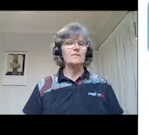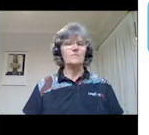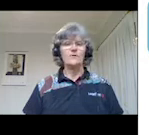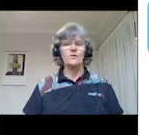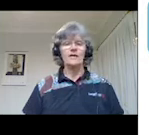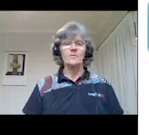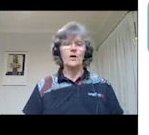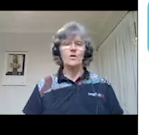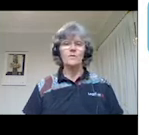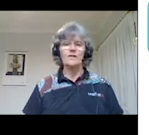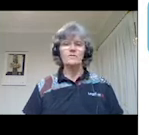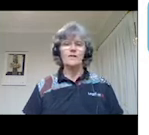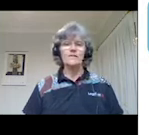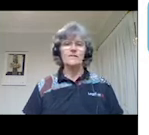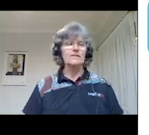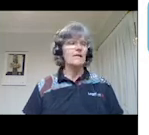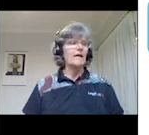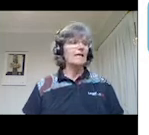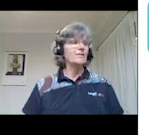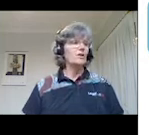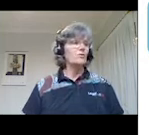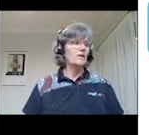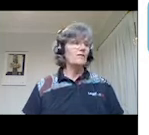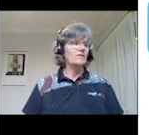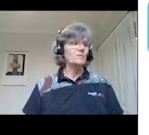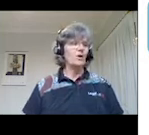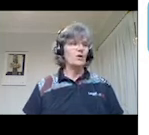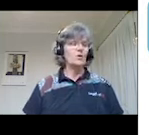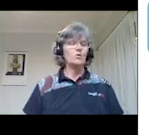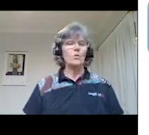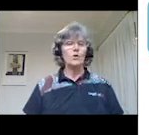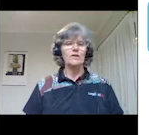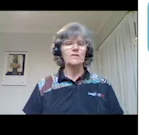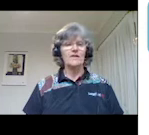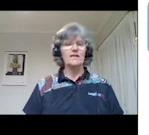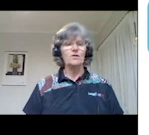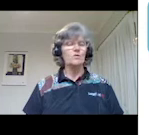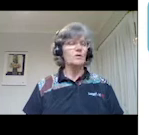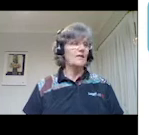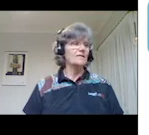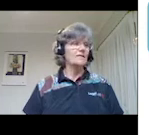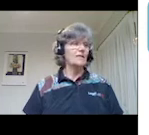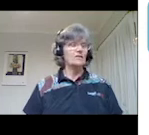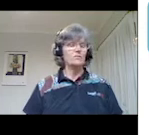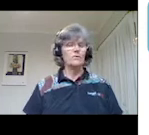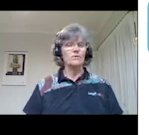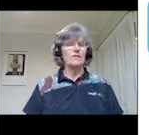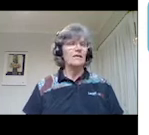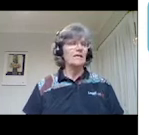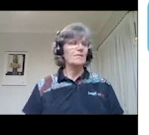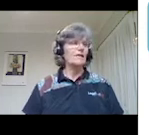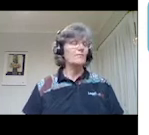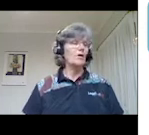fines for a whole range of reasons. And so we have this program called Work and Development Orders. That's the next